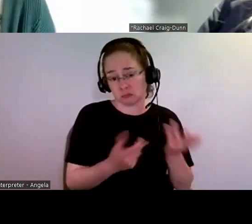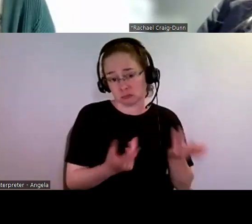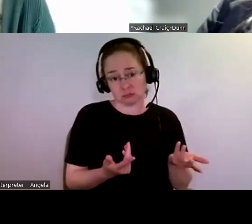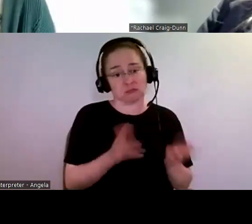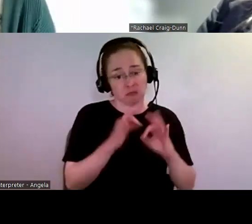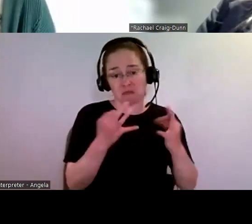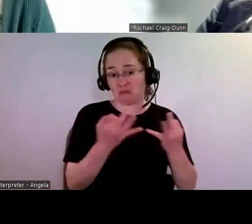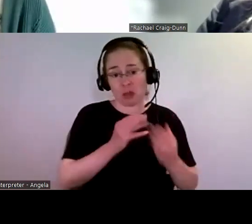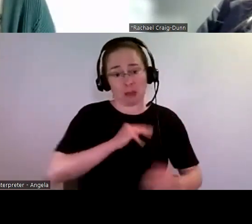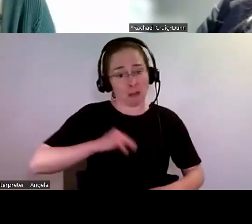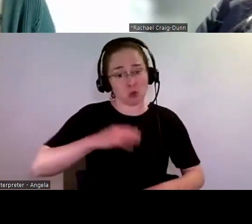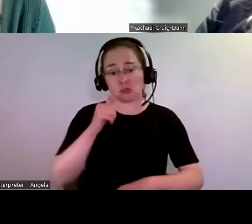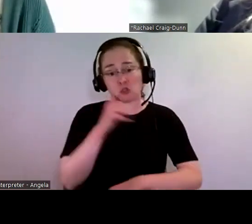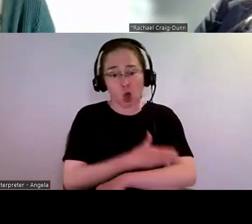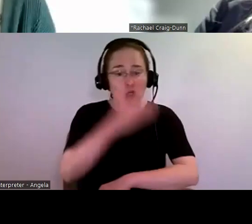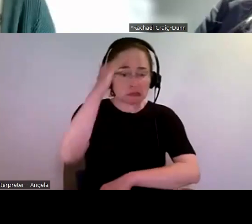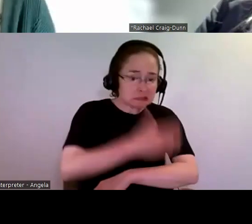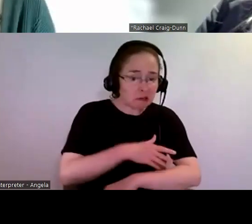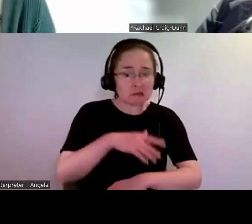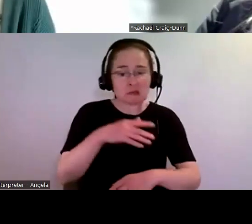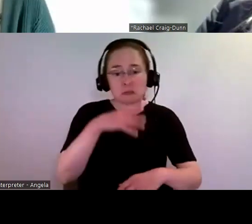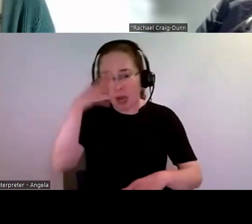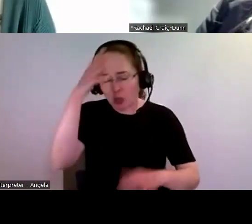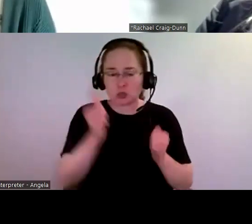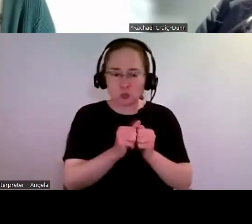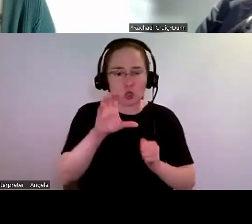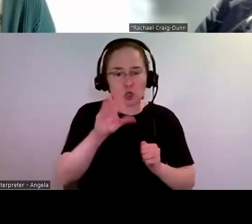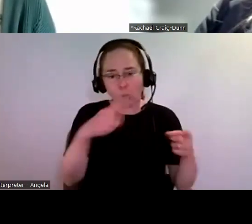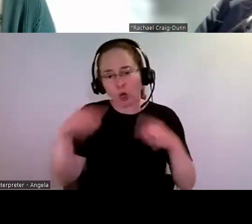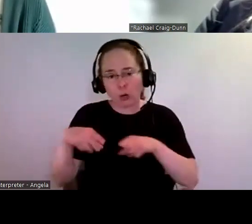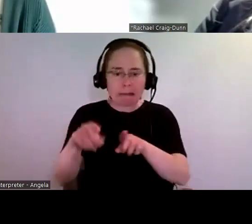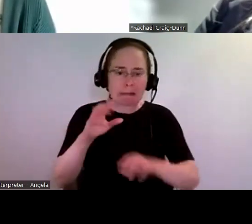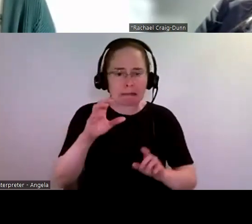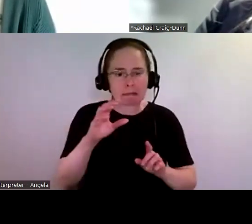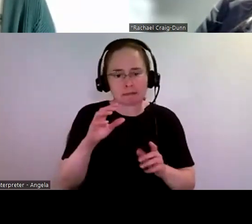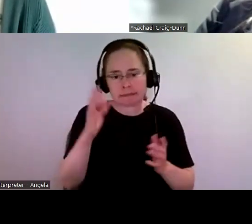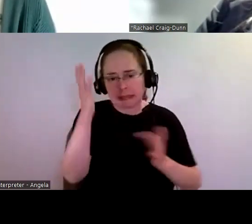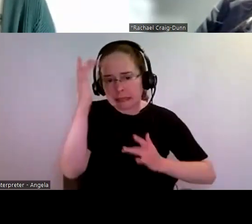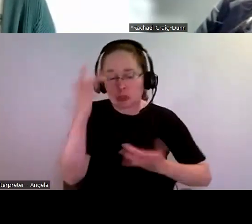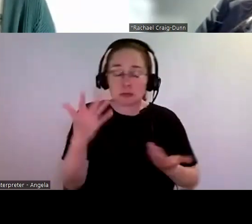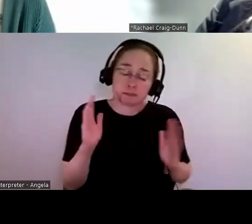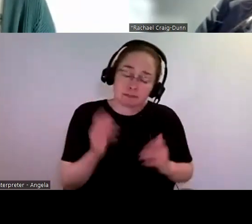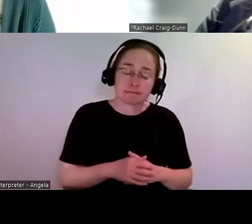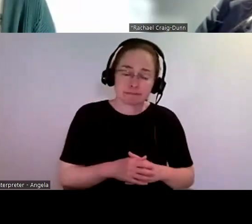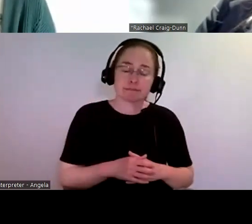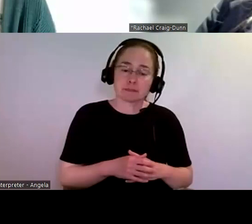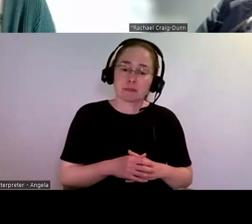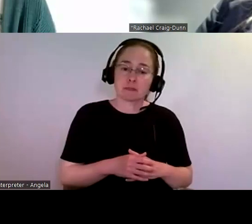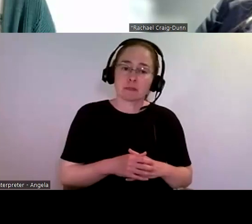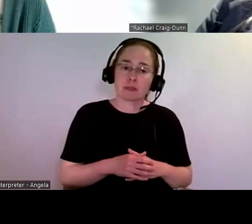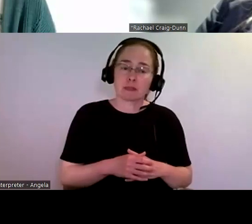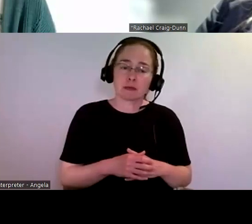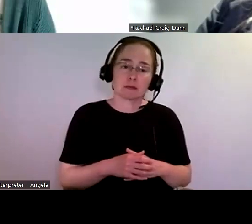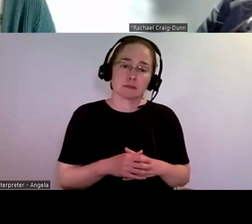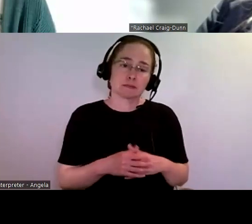their family, sons, daughters, parents with co-occurring conditions. And so all I'd say is that if all else